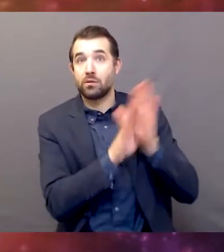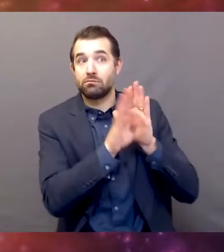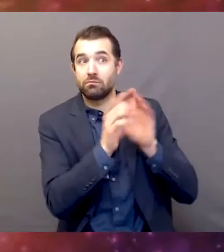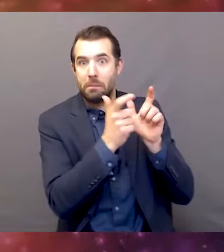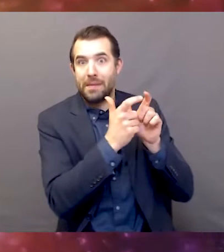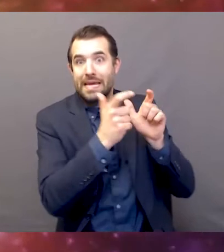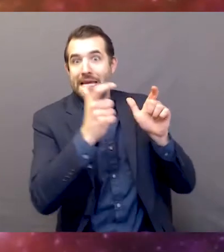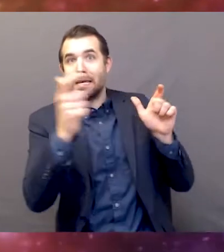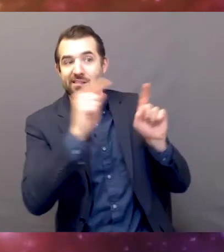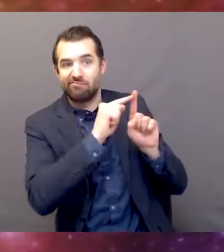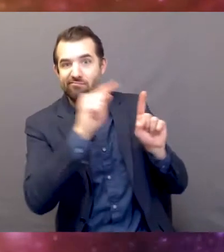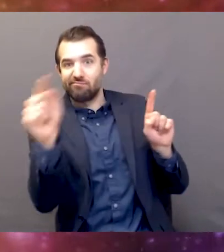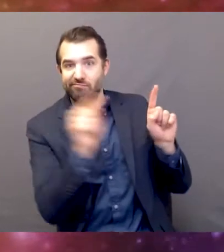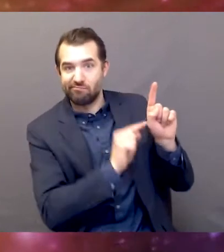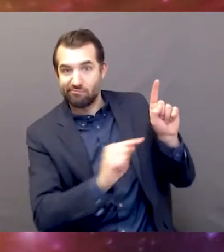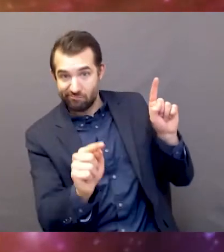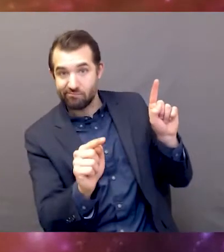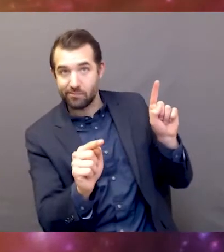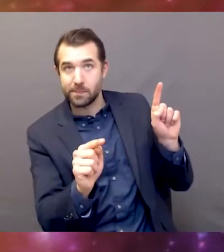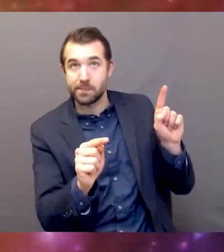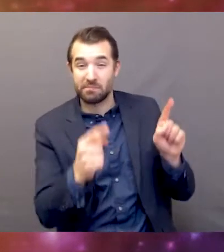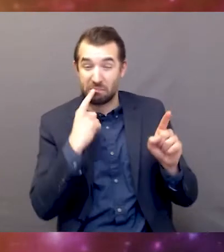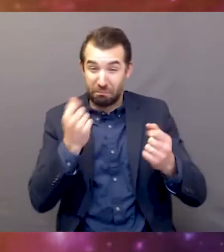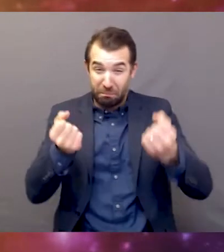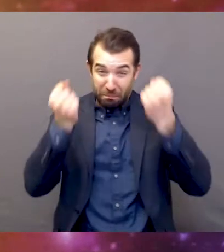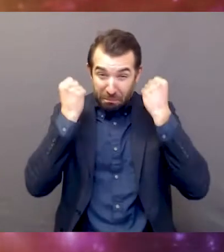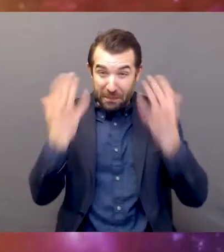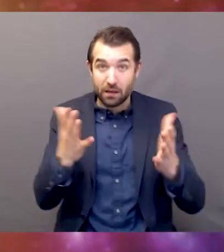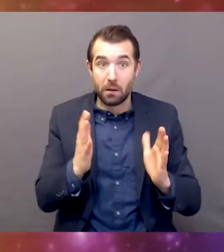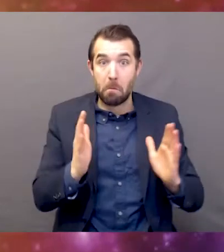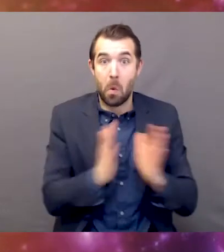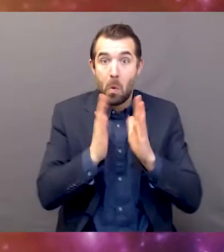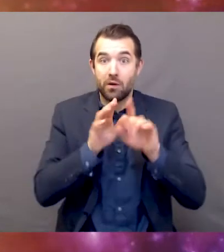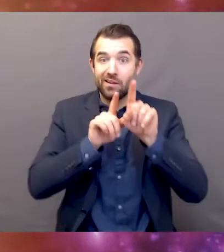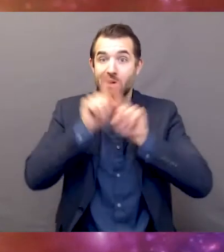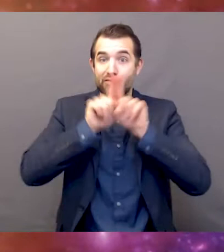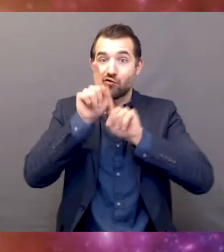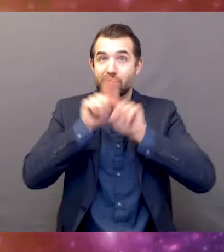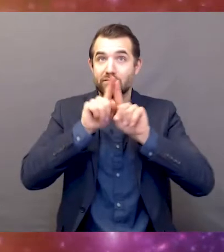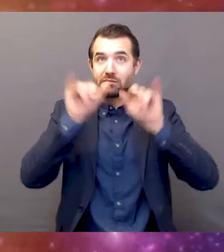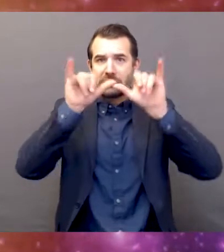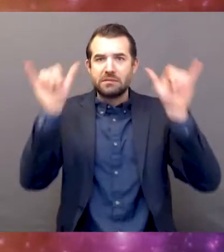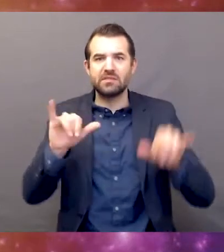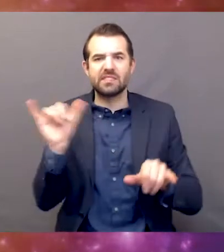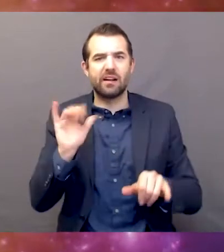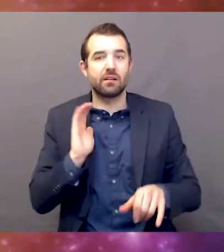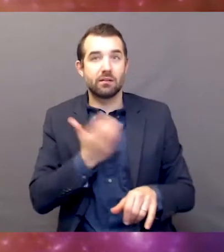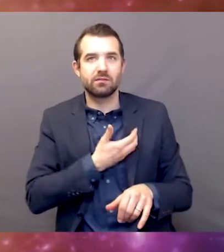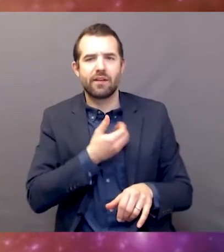slide. Very crudely, there are very, very many small stellar systems with a single star like our solar